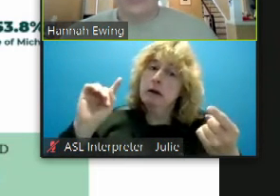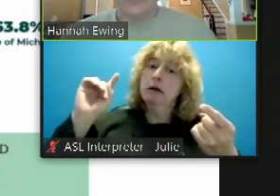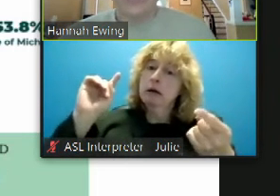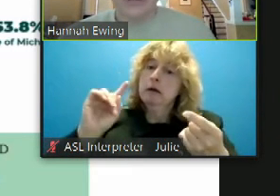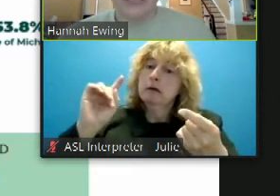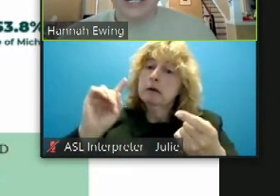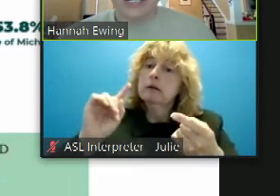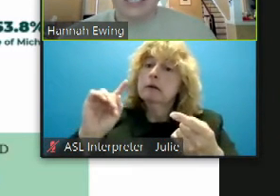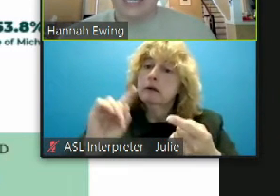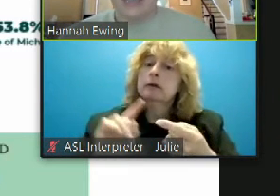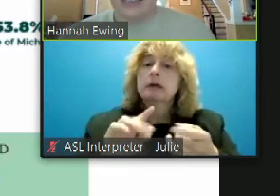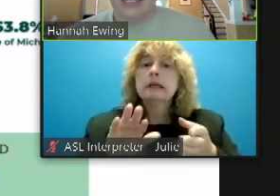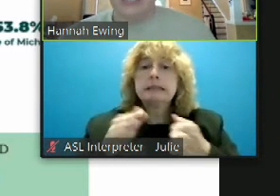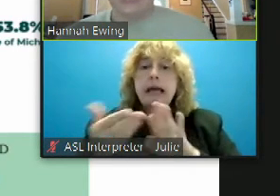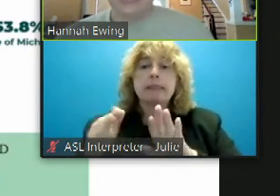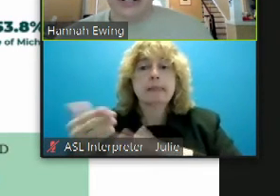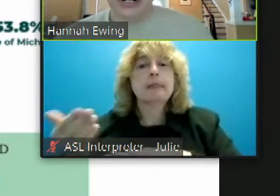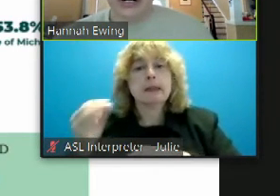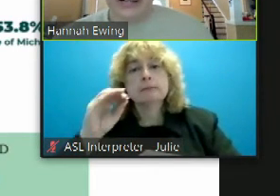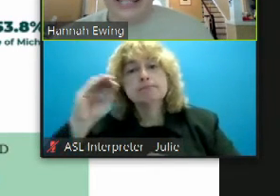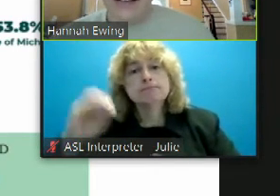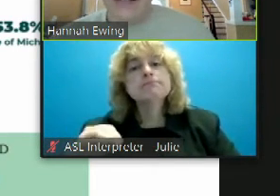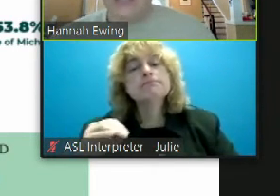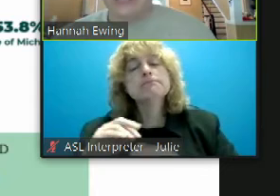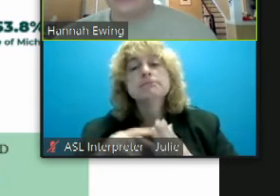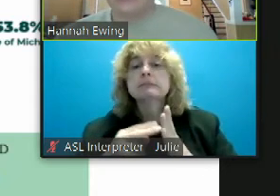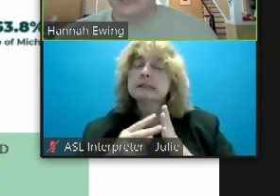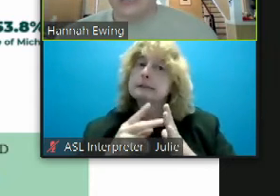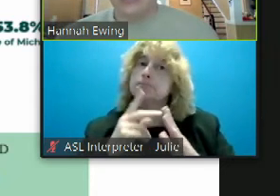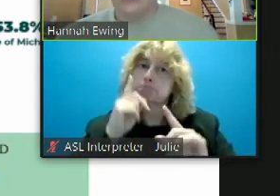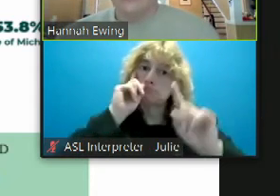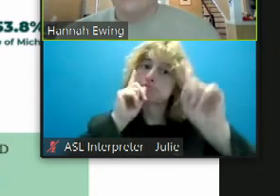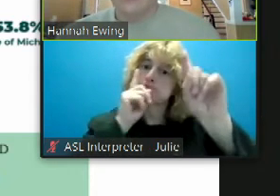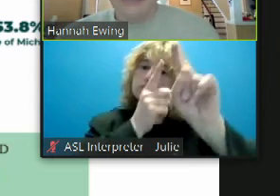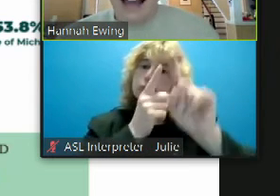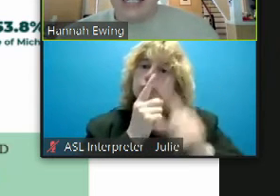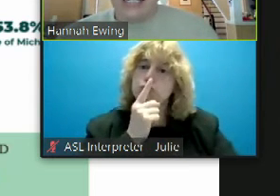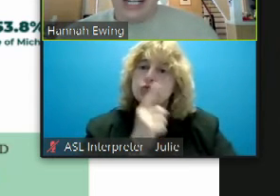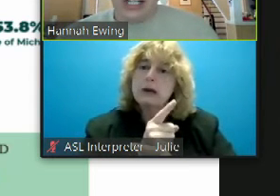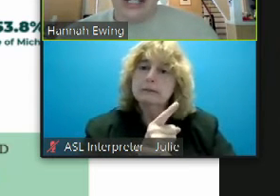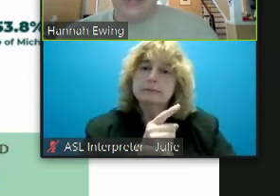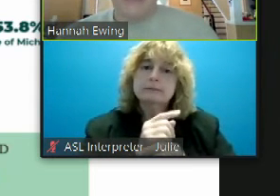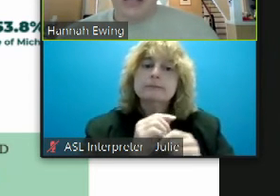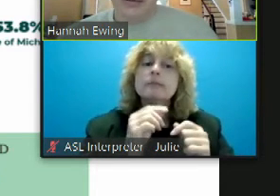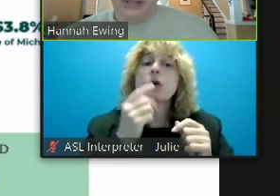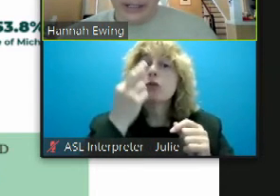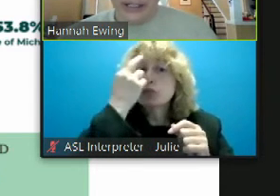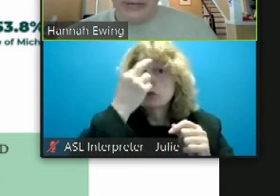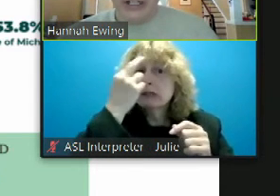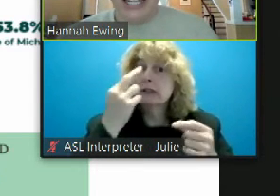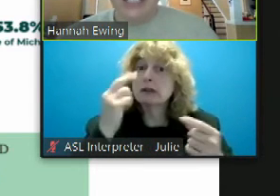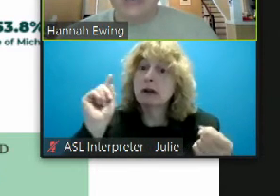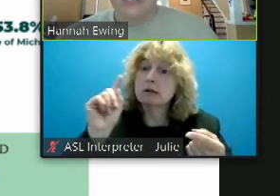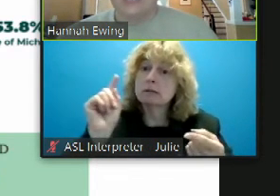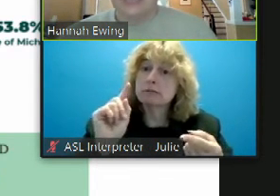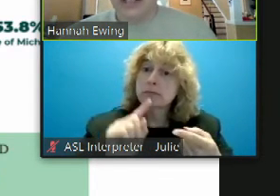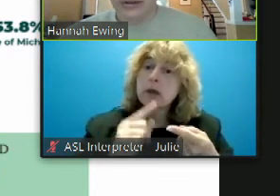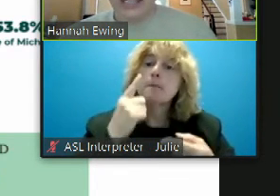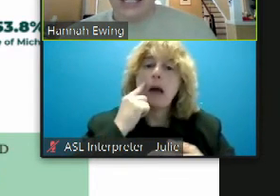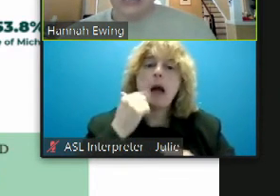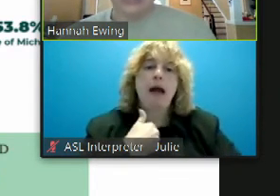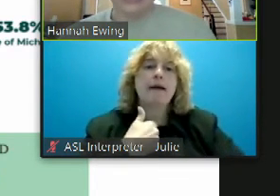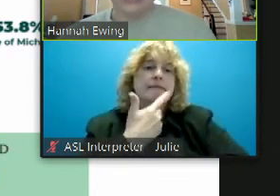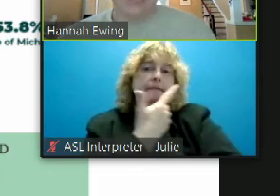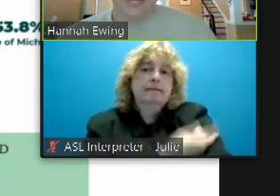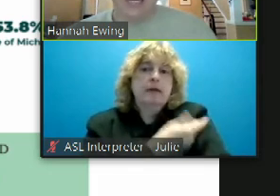So one of the reasons that these numbers are going down is the vaccinations available to our community. The City of Detroit